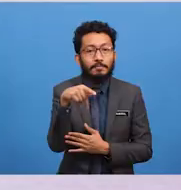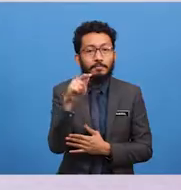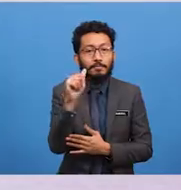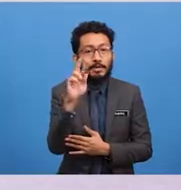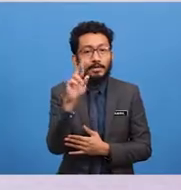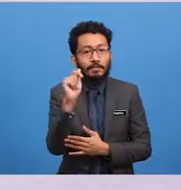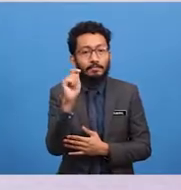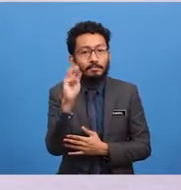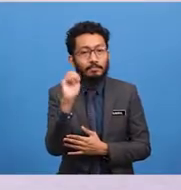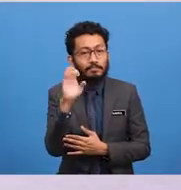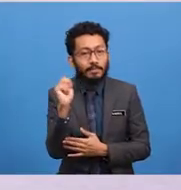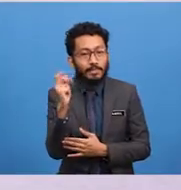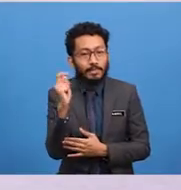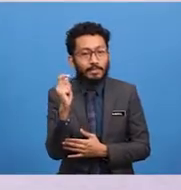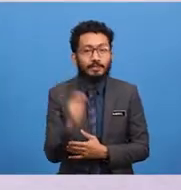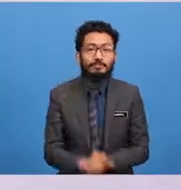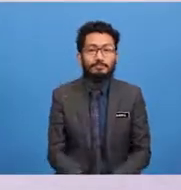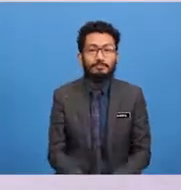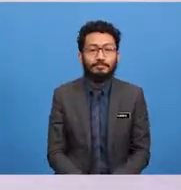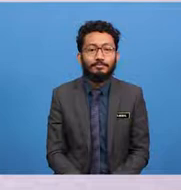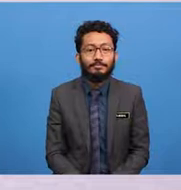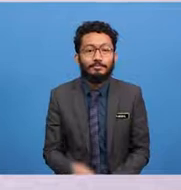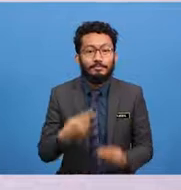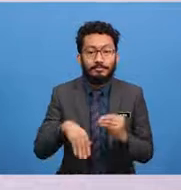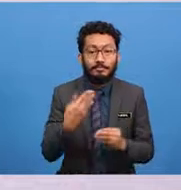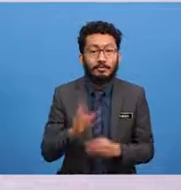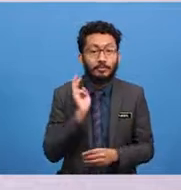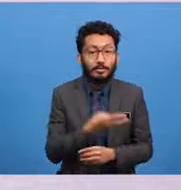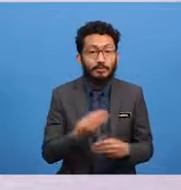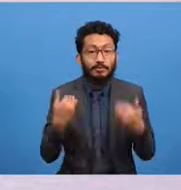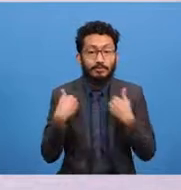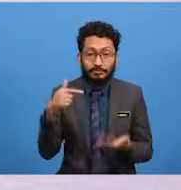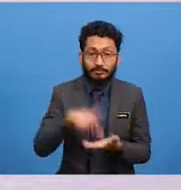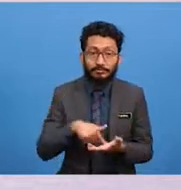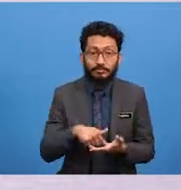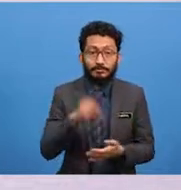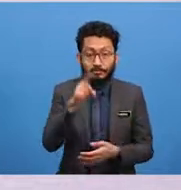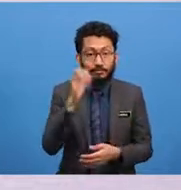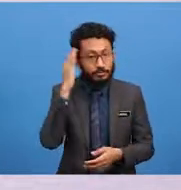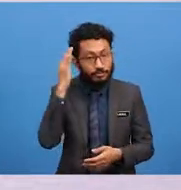Next, we have this one. Do you know what is this?